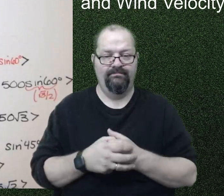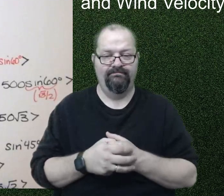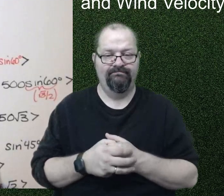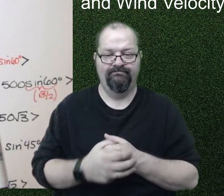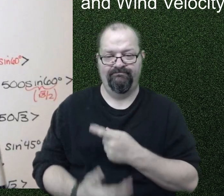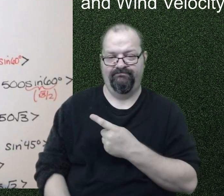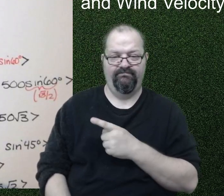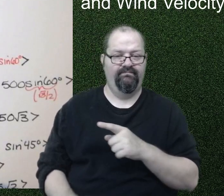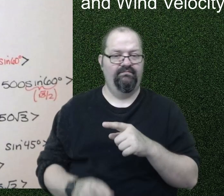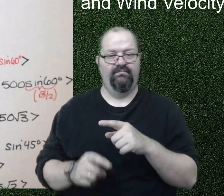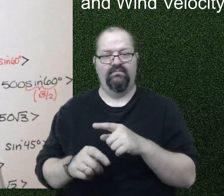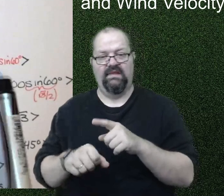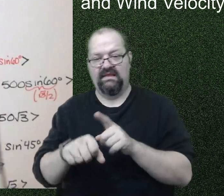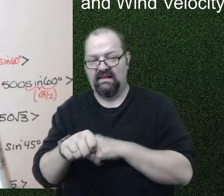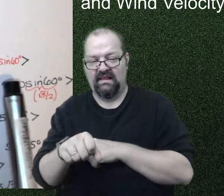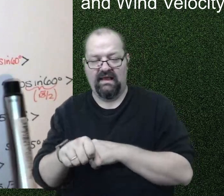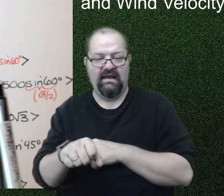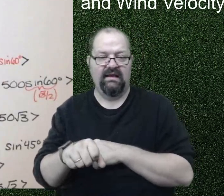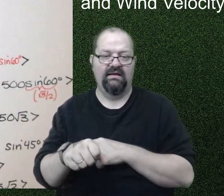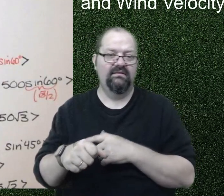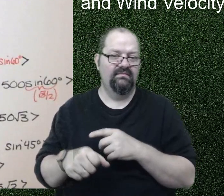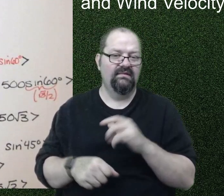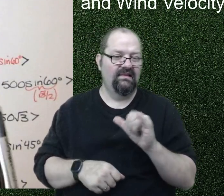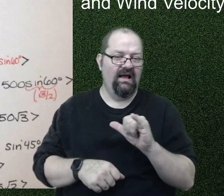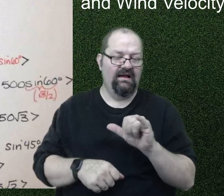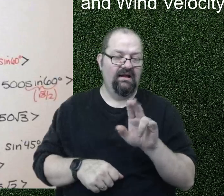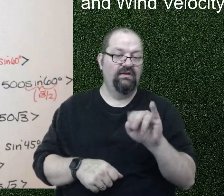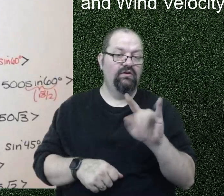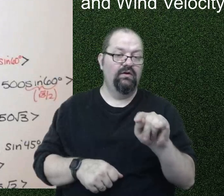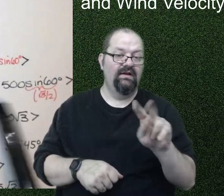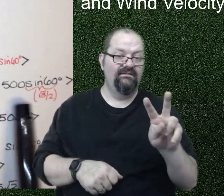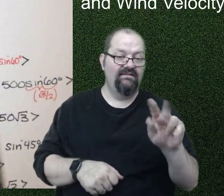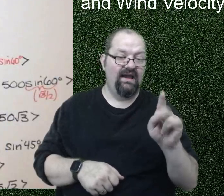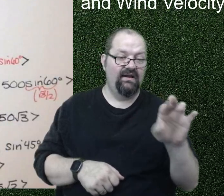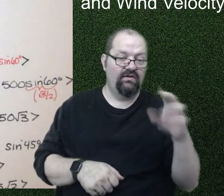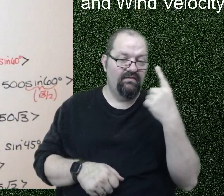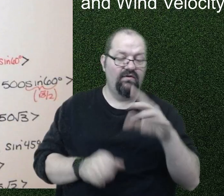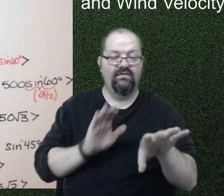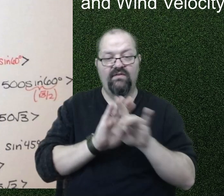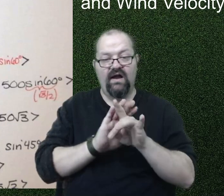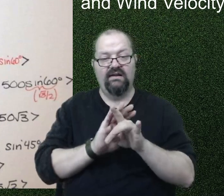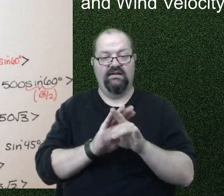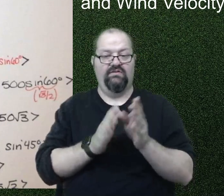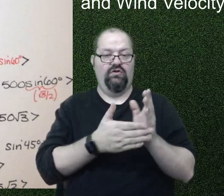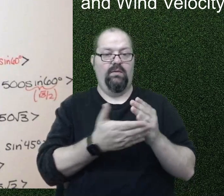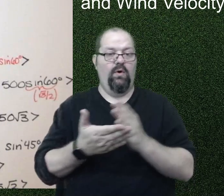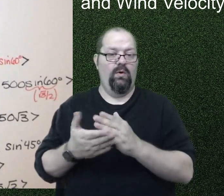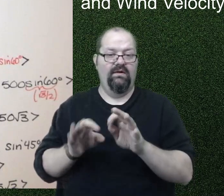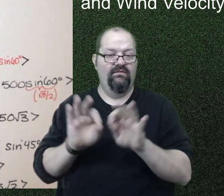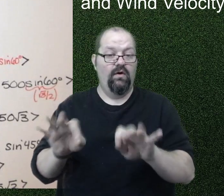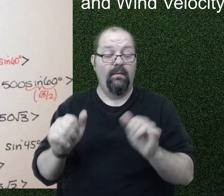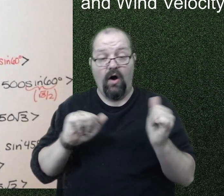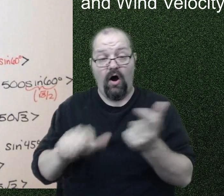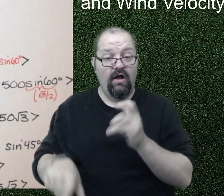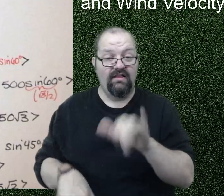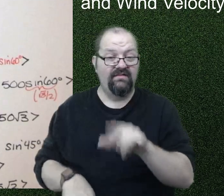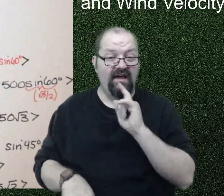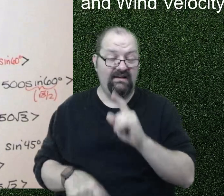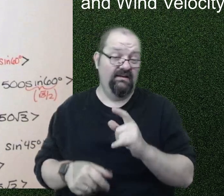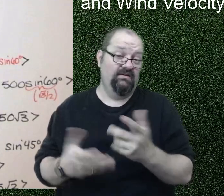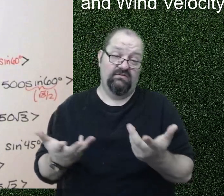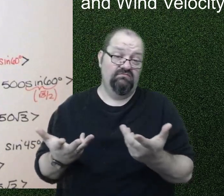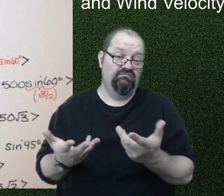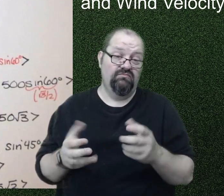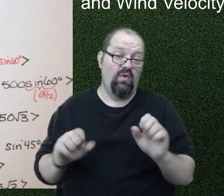use the length and like a unit vector to find the vector in component form. All of that is relevant